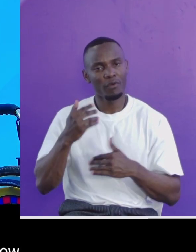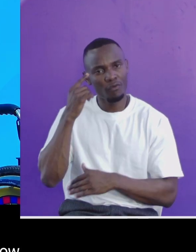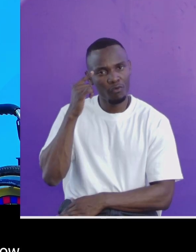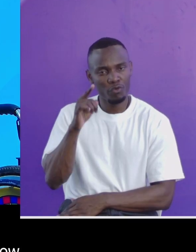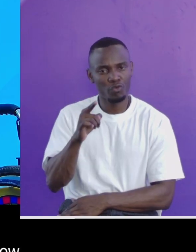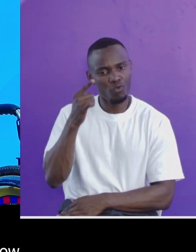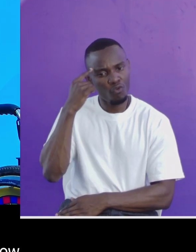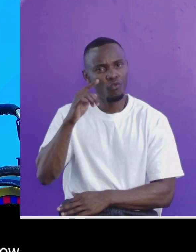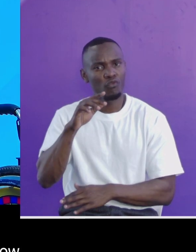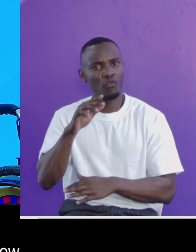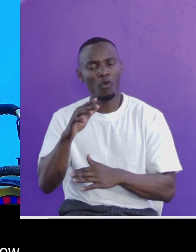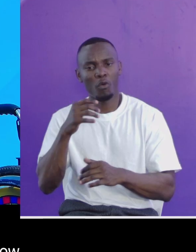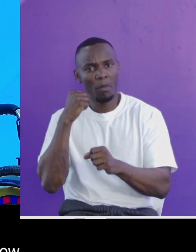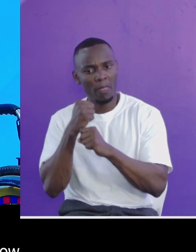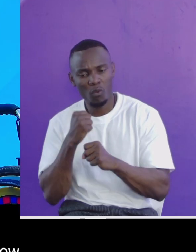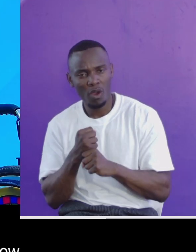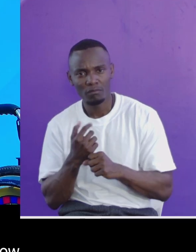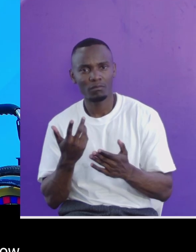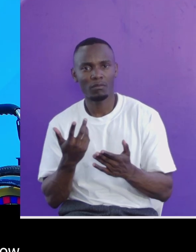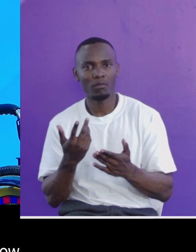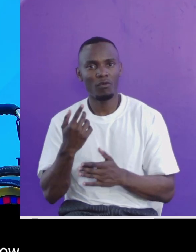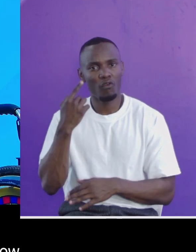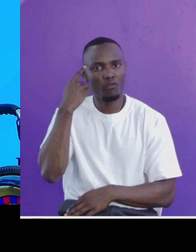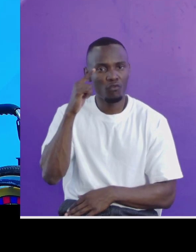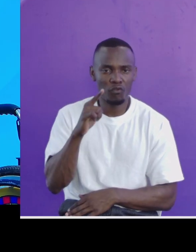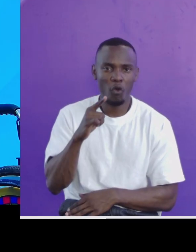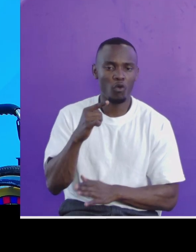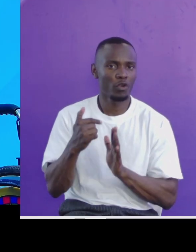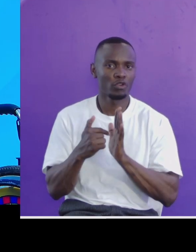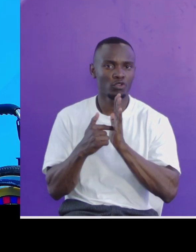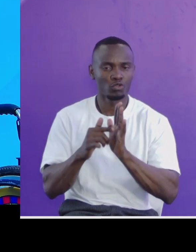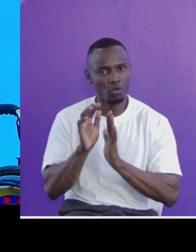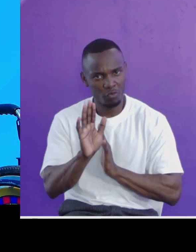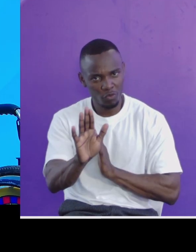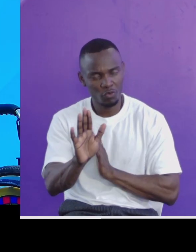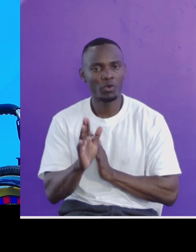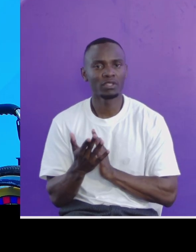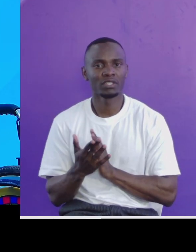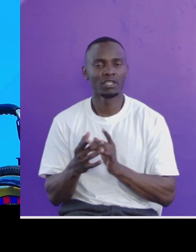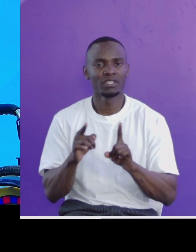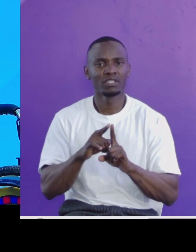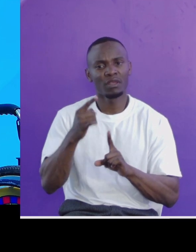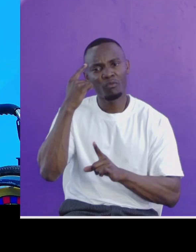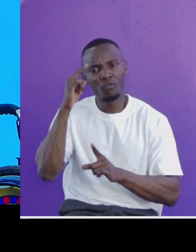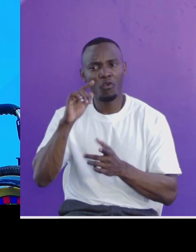the career, for the Angela Lynn show, for being Miss